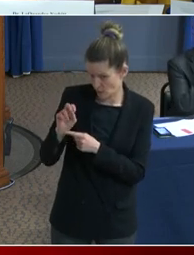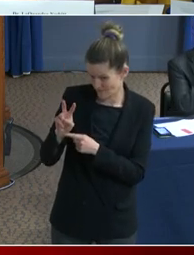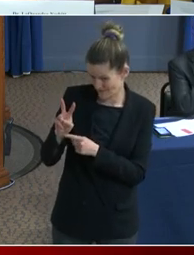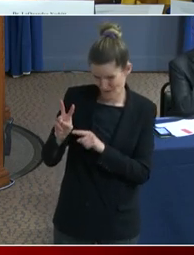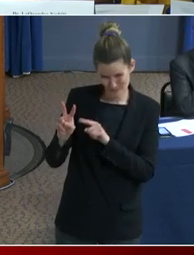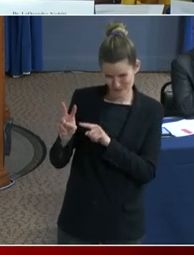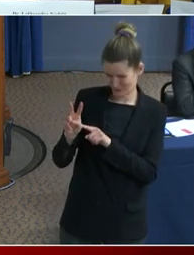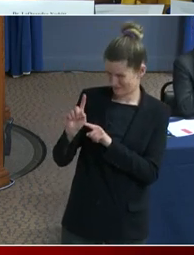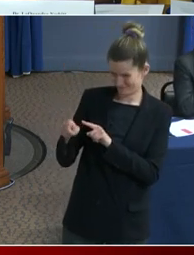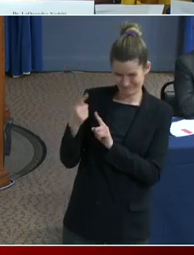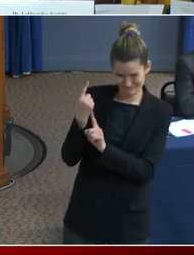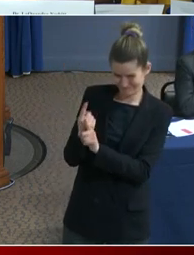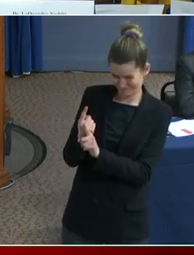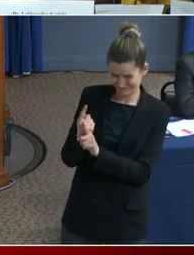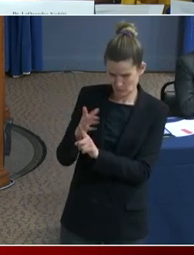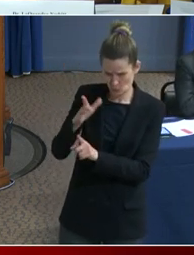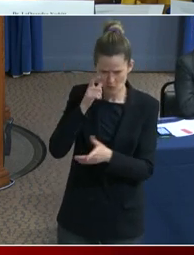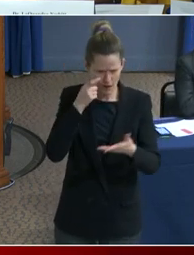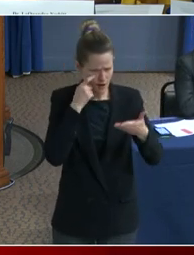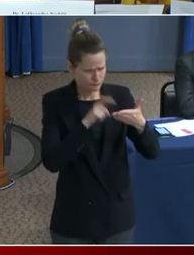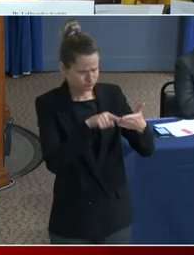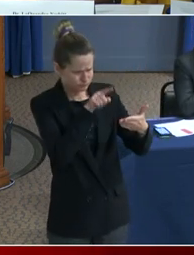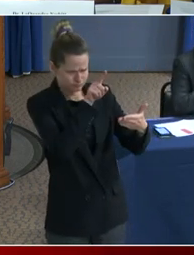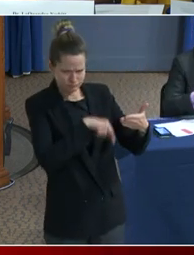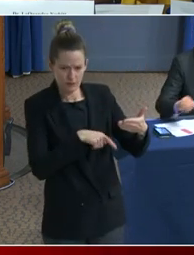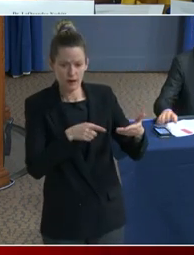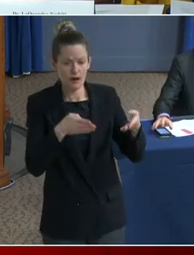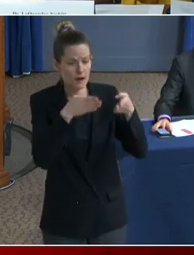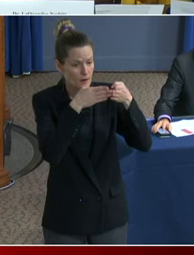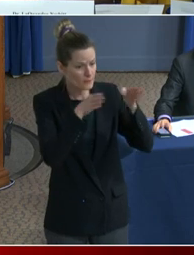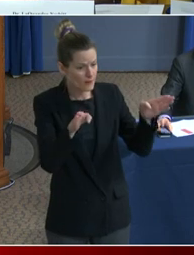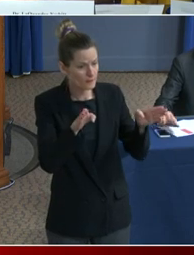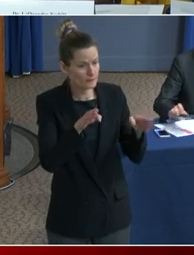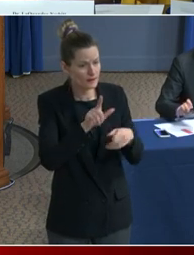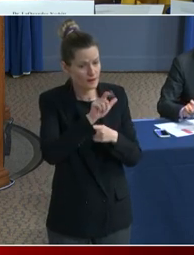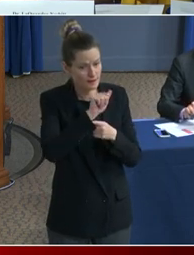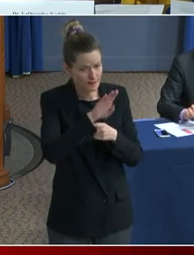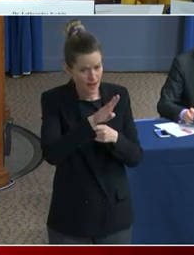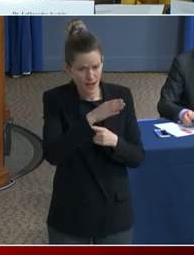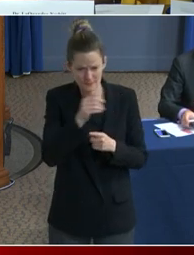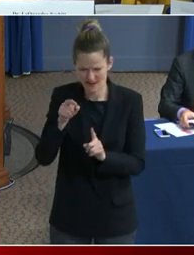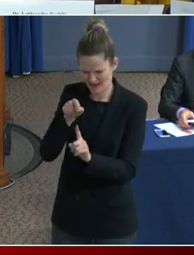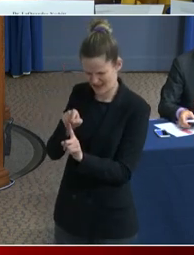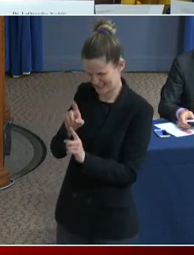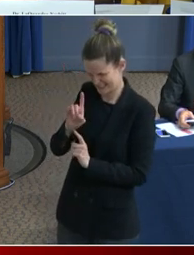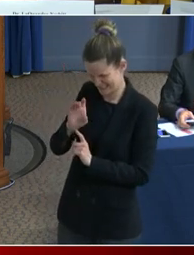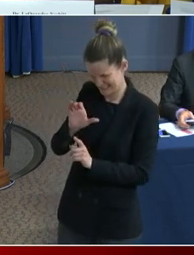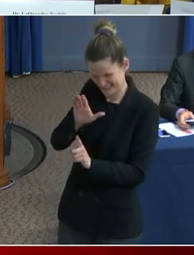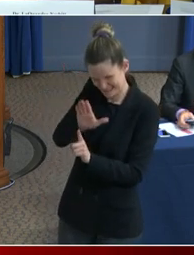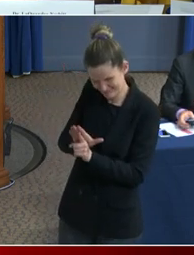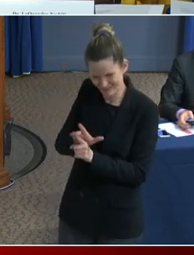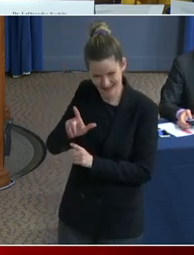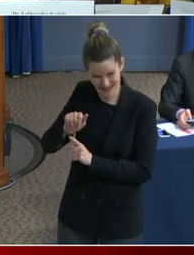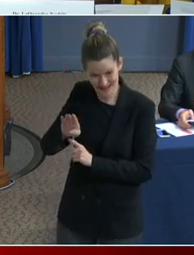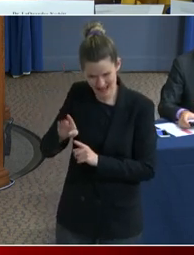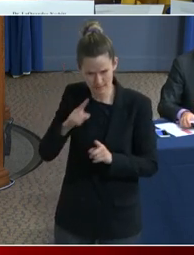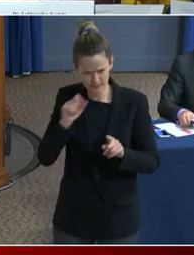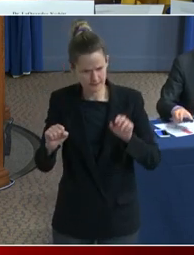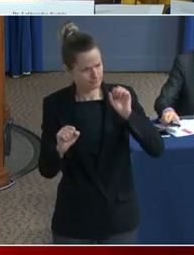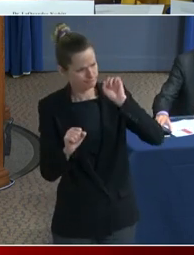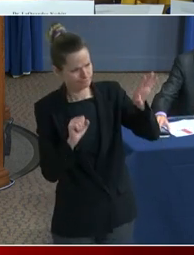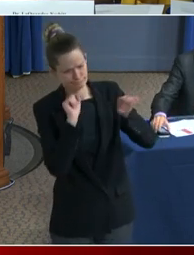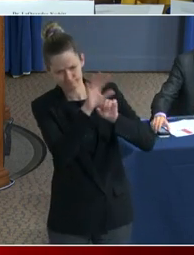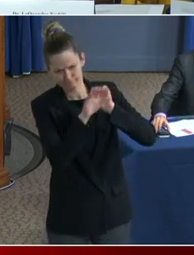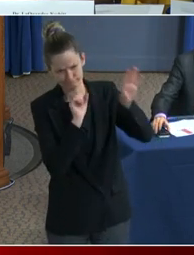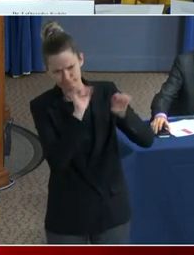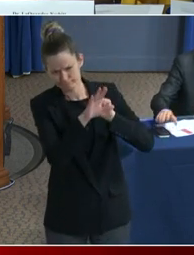were sequenced, both at the Public Health Lab and other DC laboratories where information was submitted to DC Health and